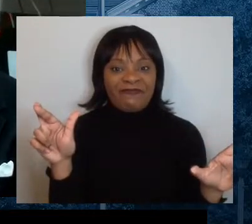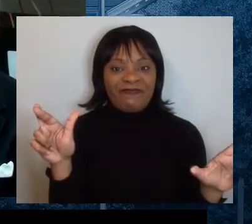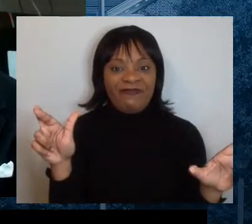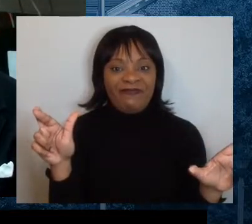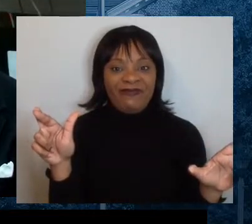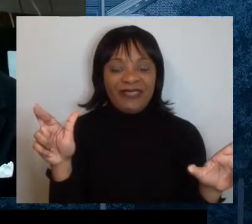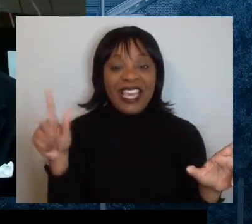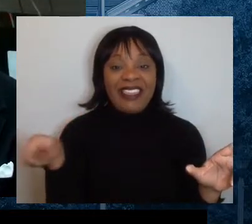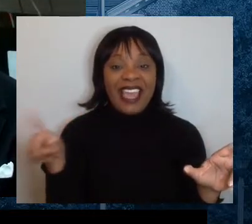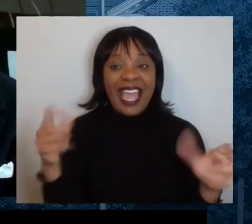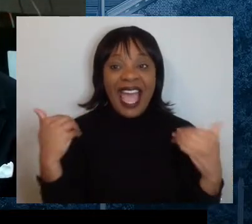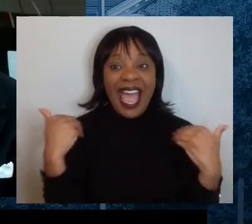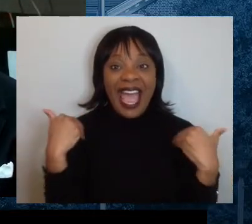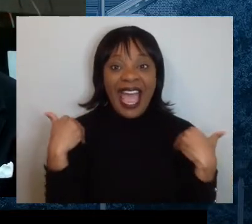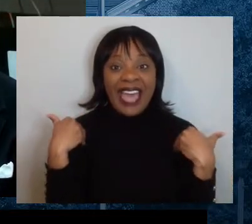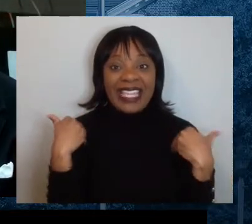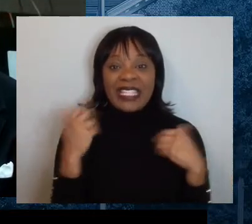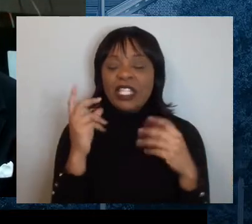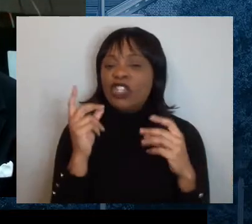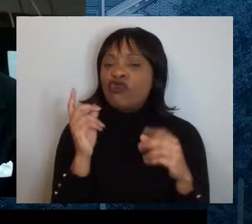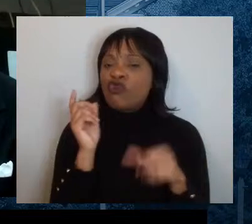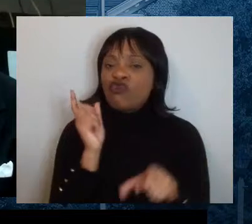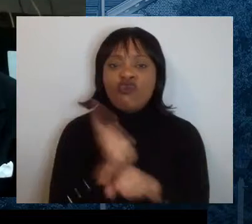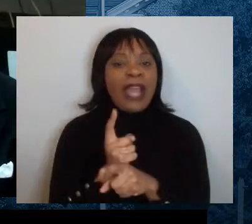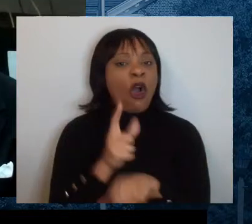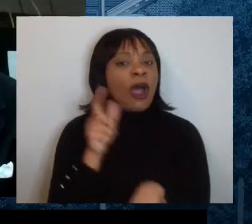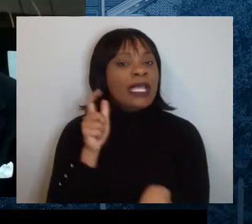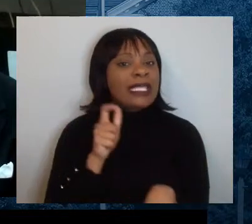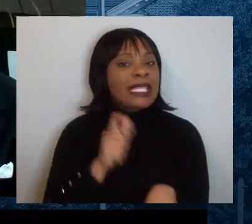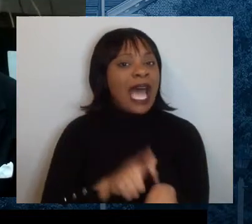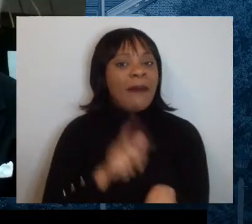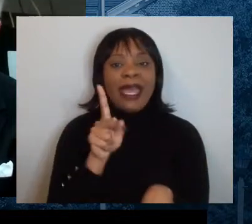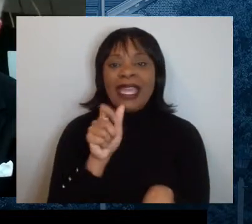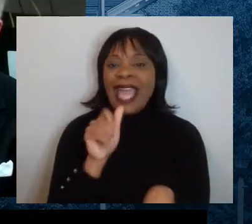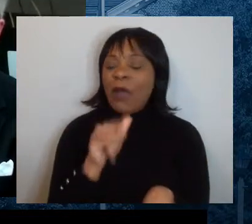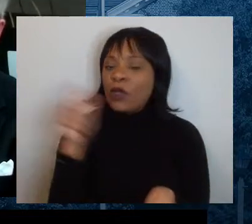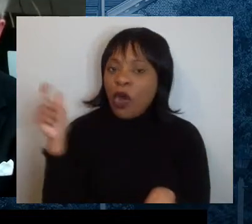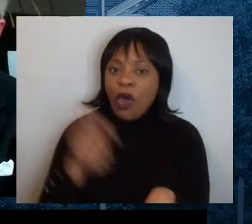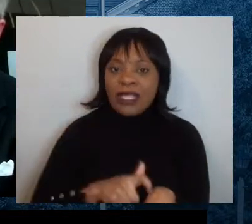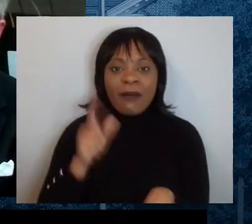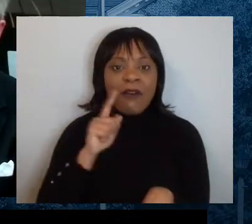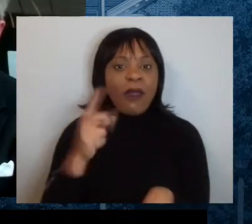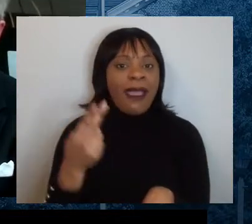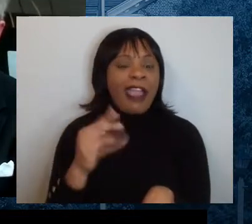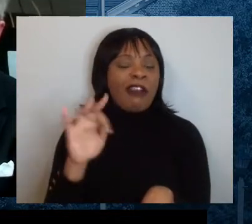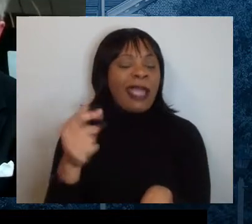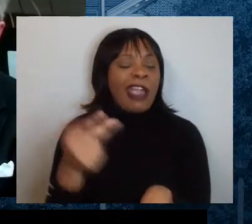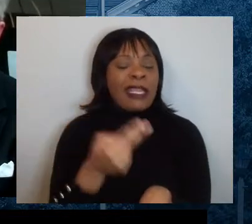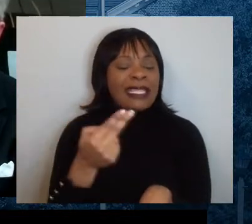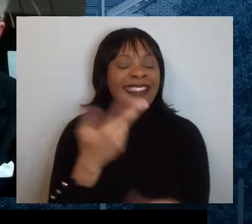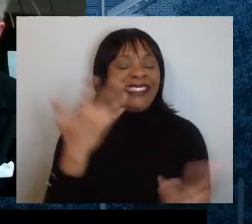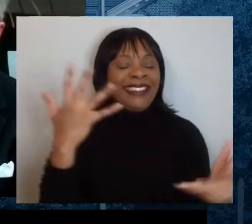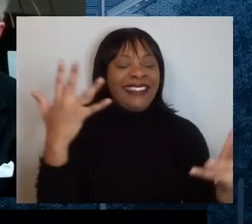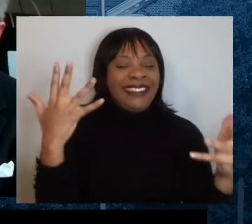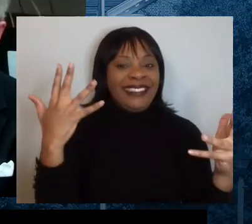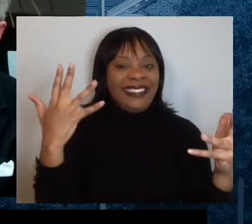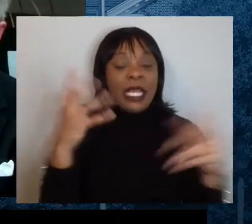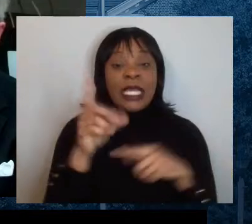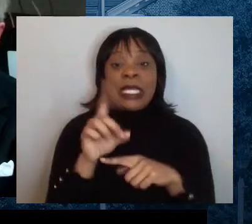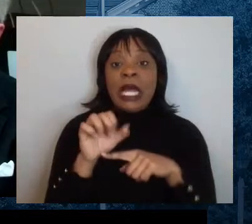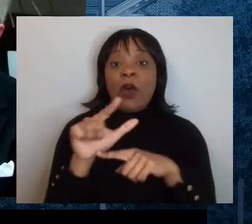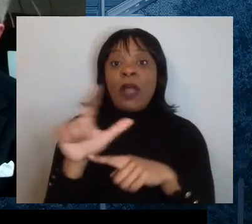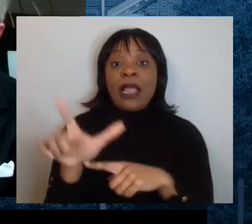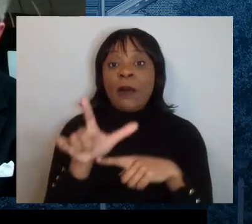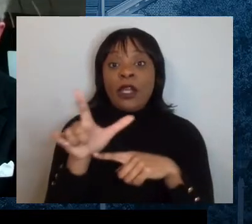was just in time. Kay was just in time, and Harrington's ready. Yay! So Delaware libraries are